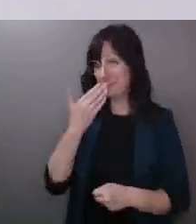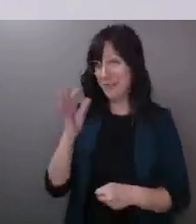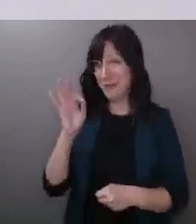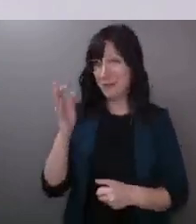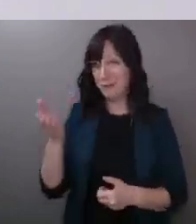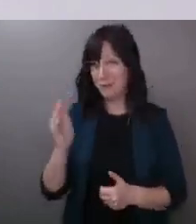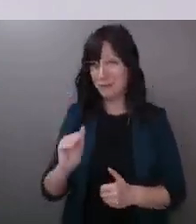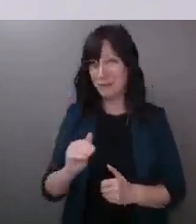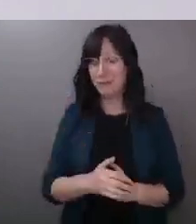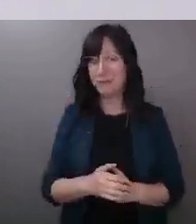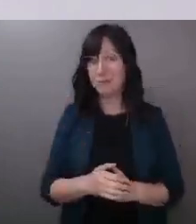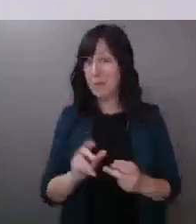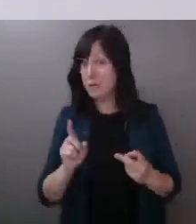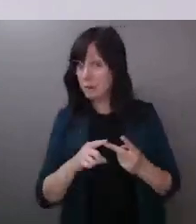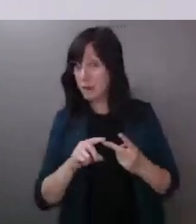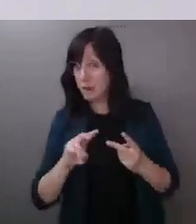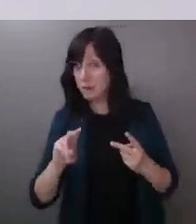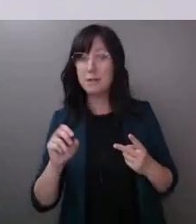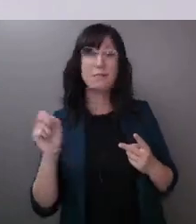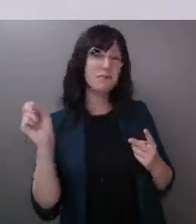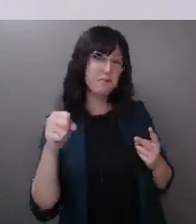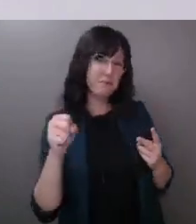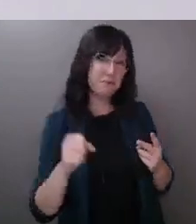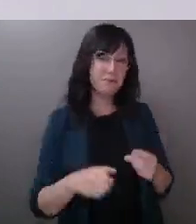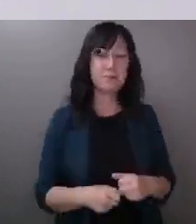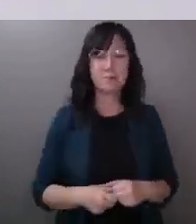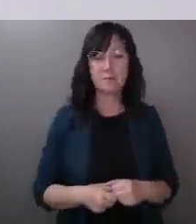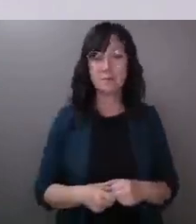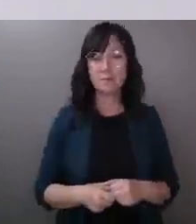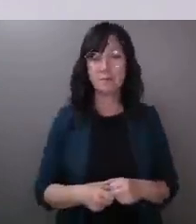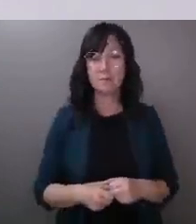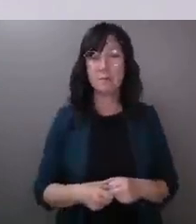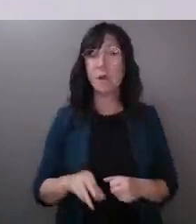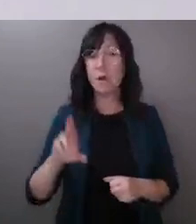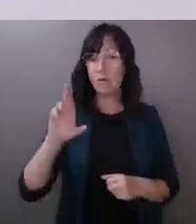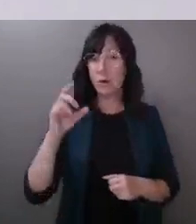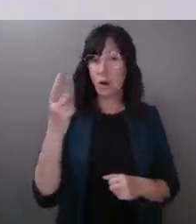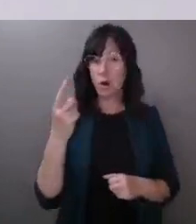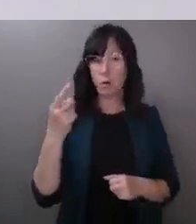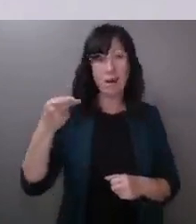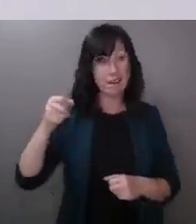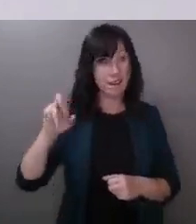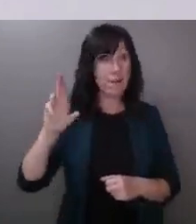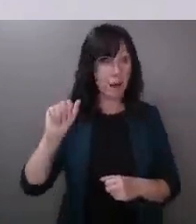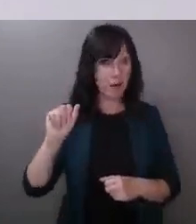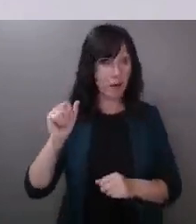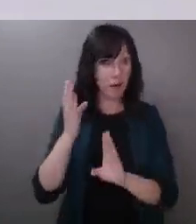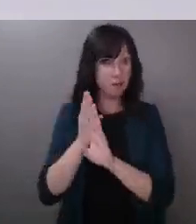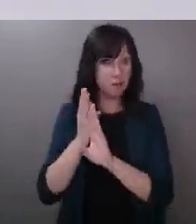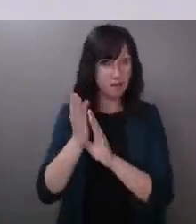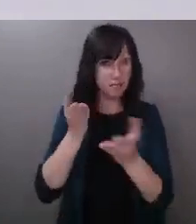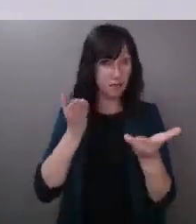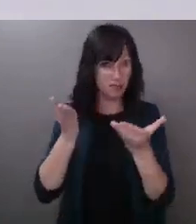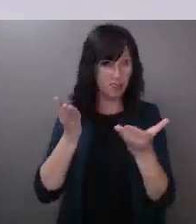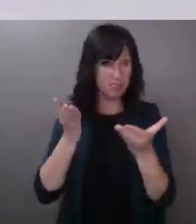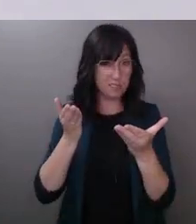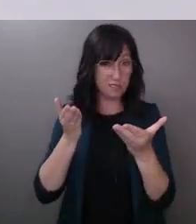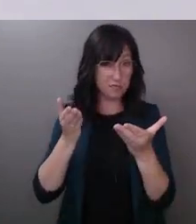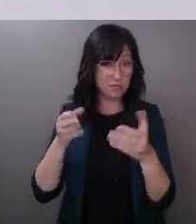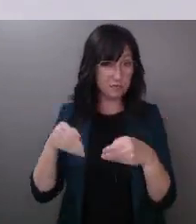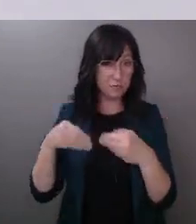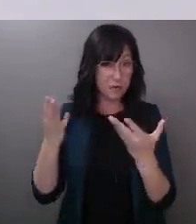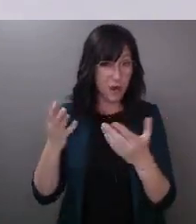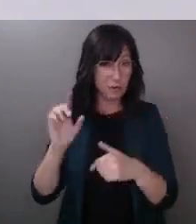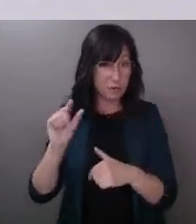have a follow-up question? I do, yes. My question is on the R1 para service that was offered for a little bit during the shutdown.